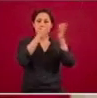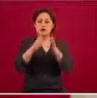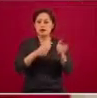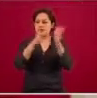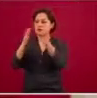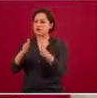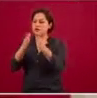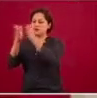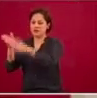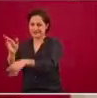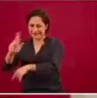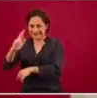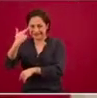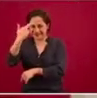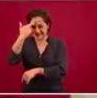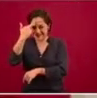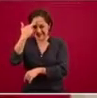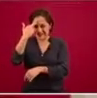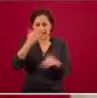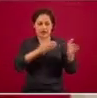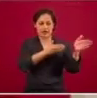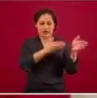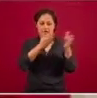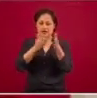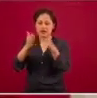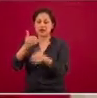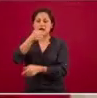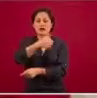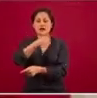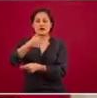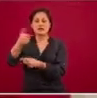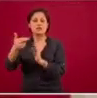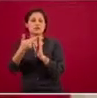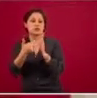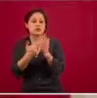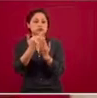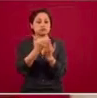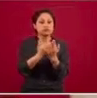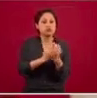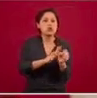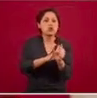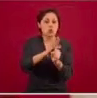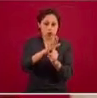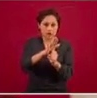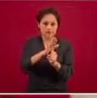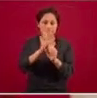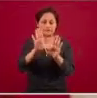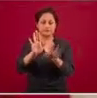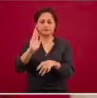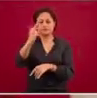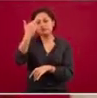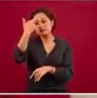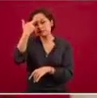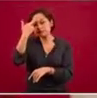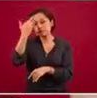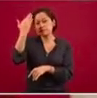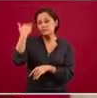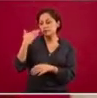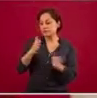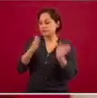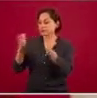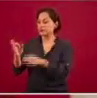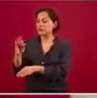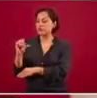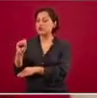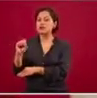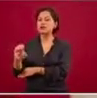green, yellow, and orange, that represented the 3 phases and the different control measures that were relevant to each phase. In